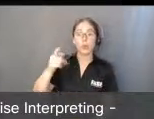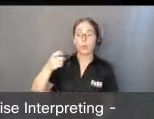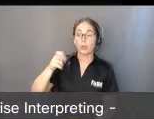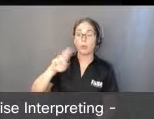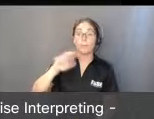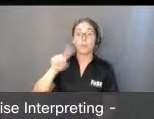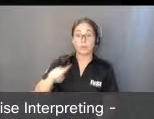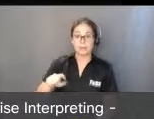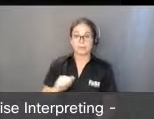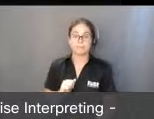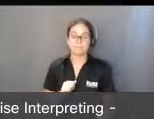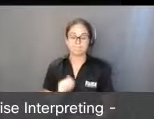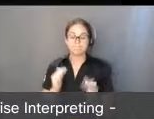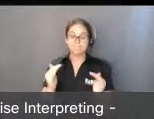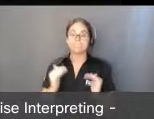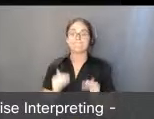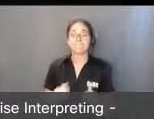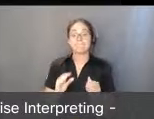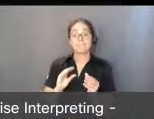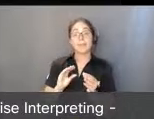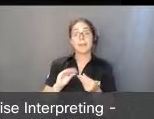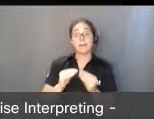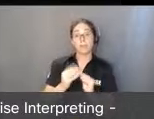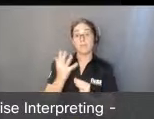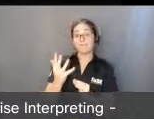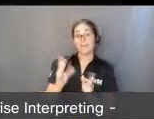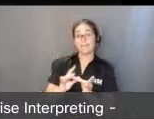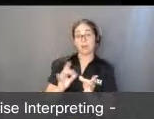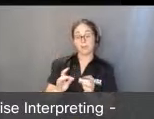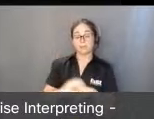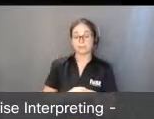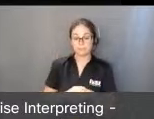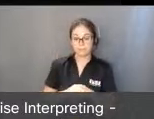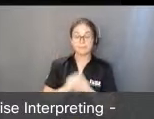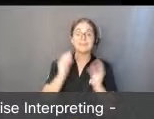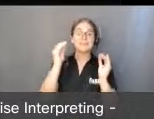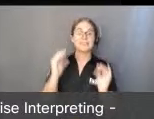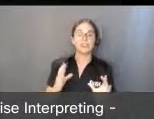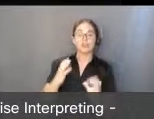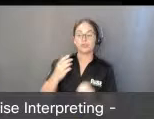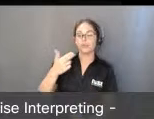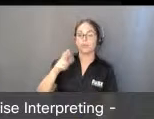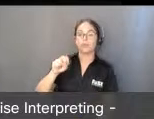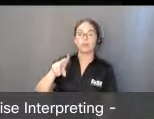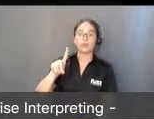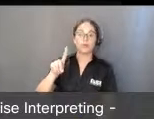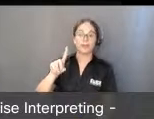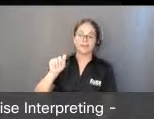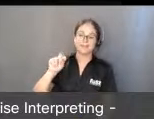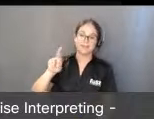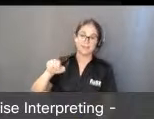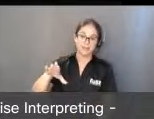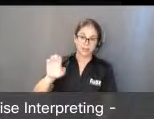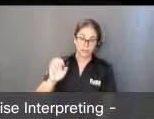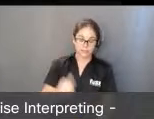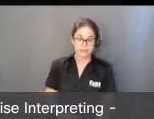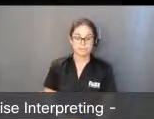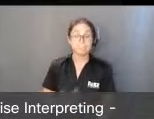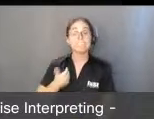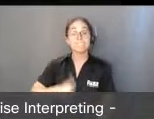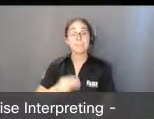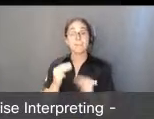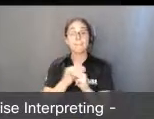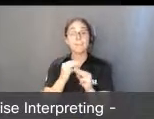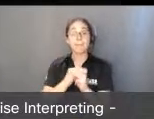Public comment number 5, Karen Swing, Grand Terrace High School teacher. I am a math and AP teacher at Grand